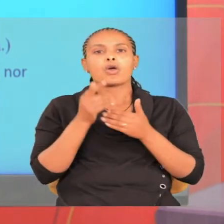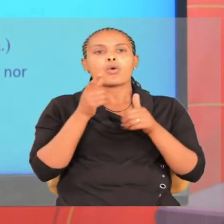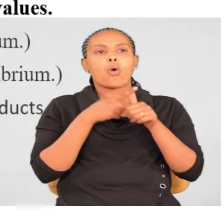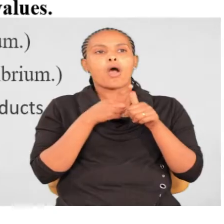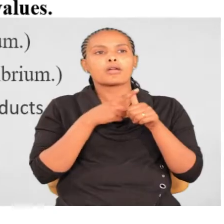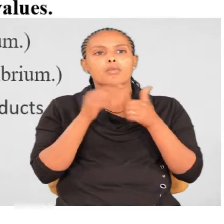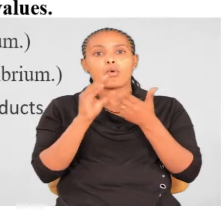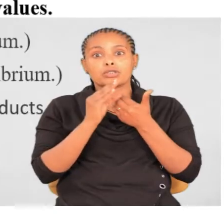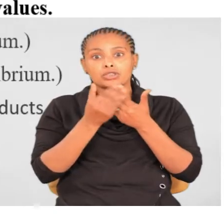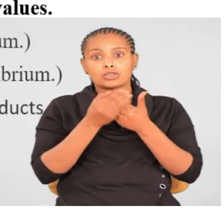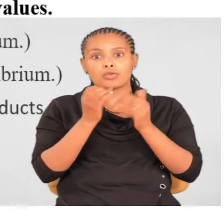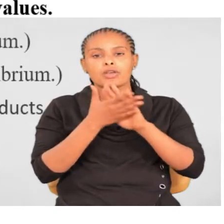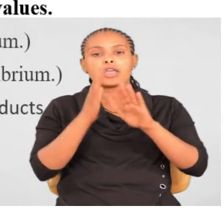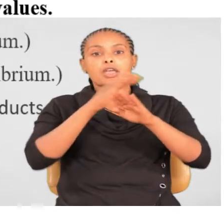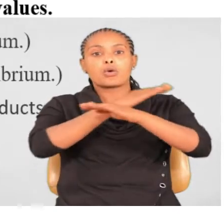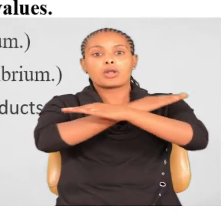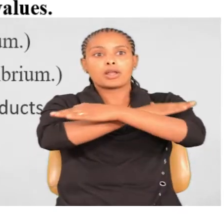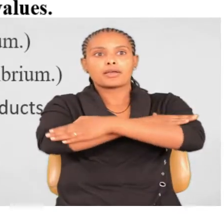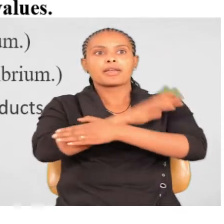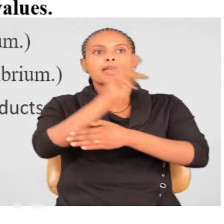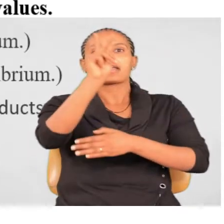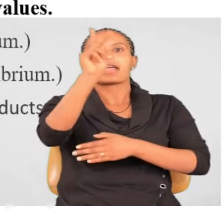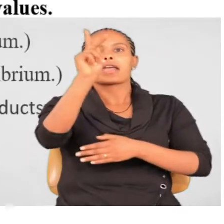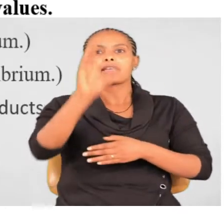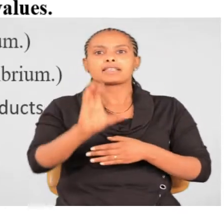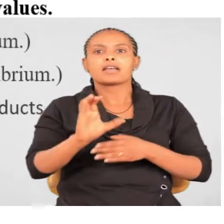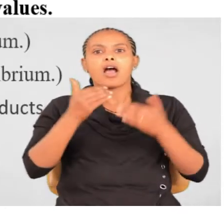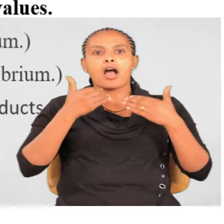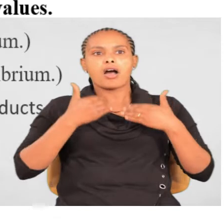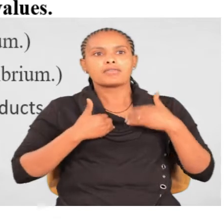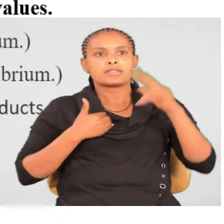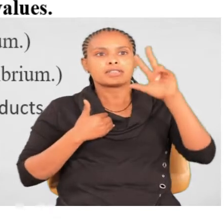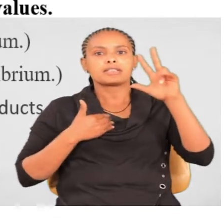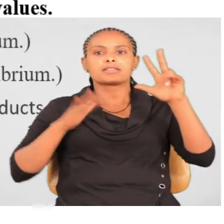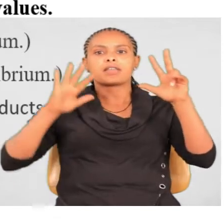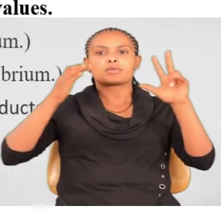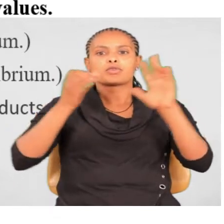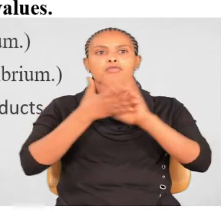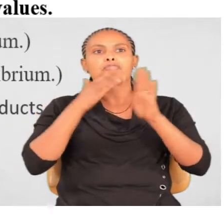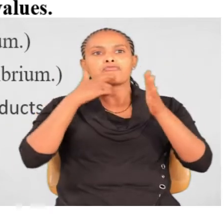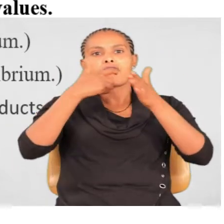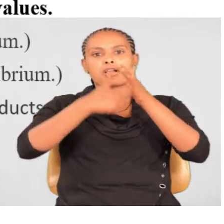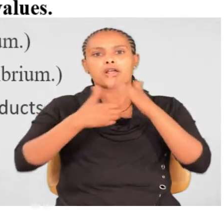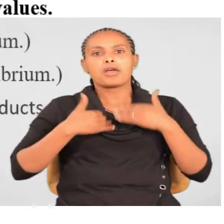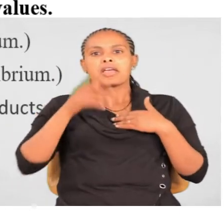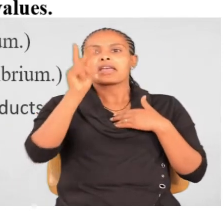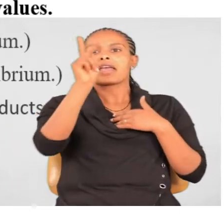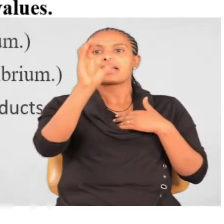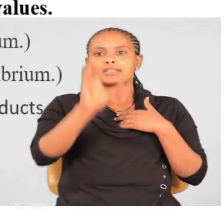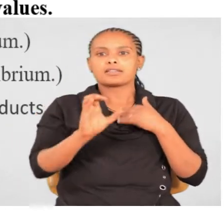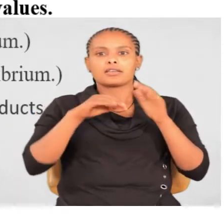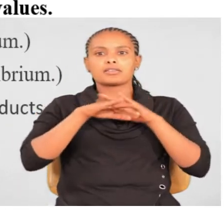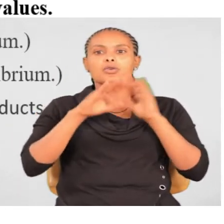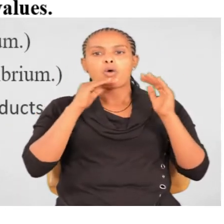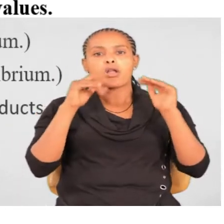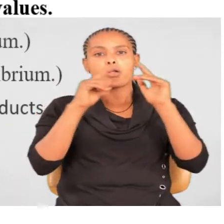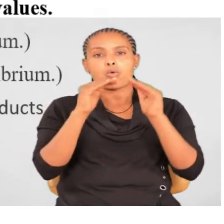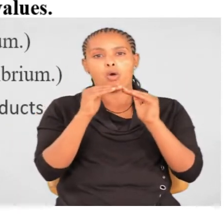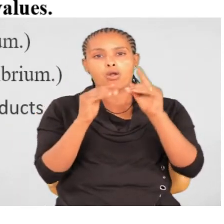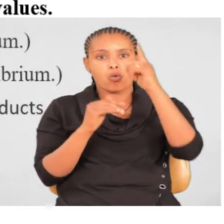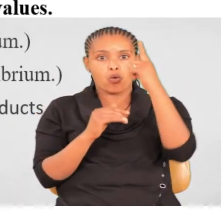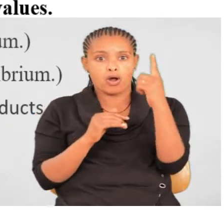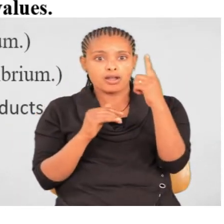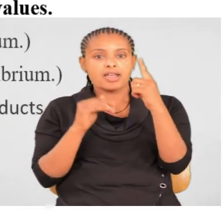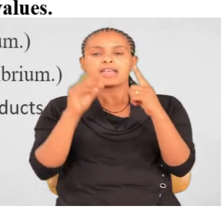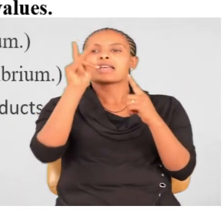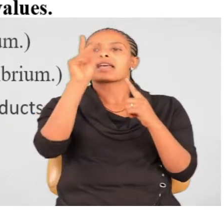One position of equilibrium, Kc can have 3 types of values. Case 1, when Kc equal 1, Kc is